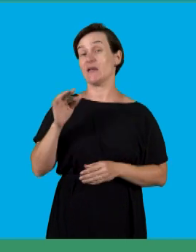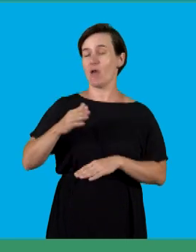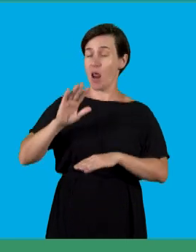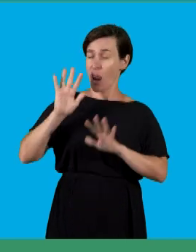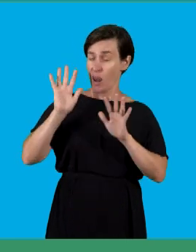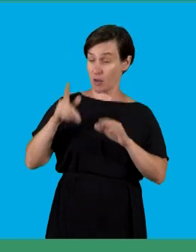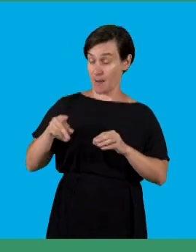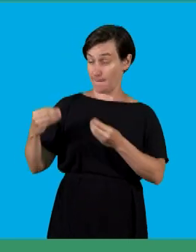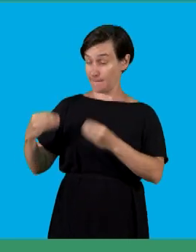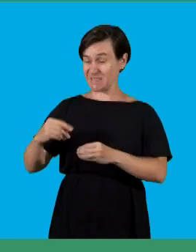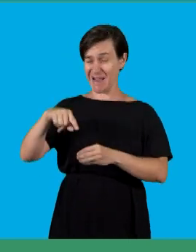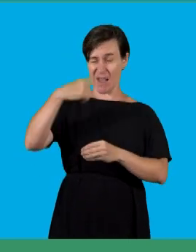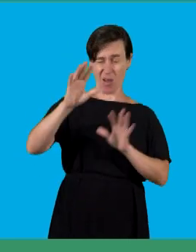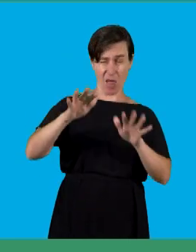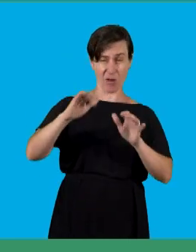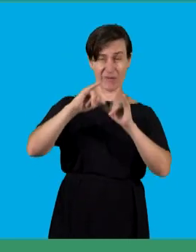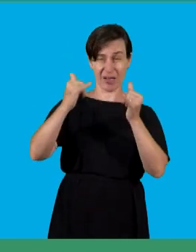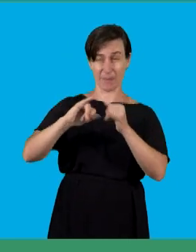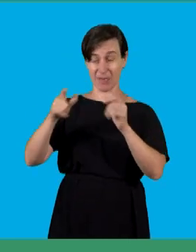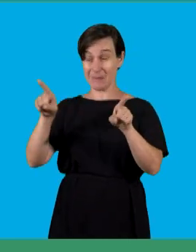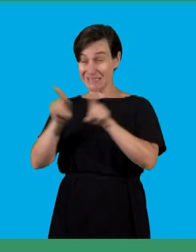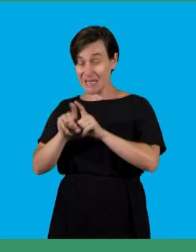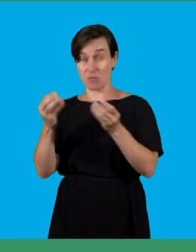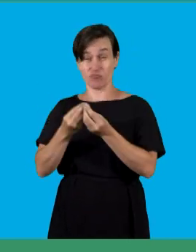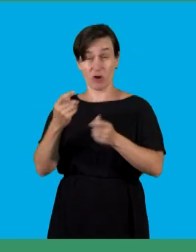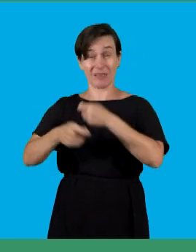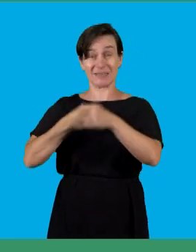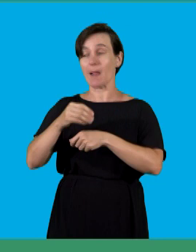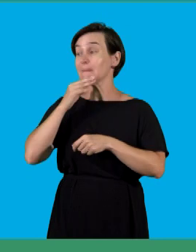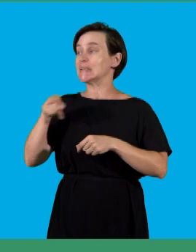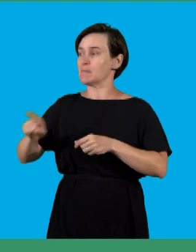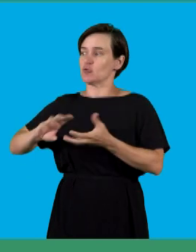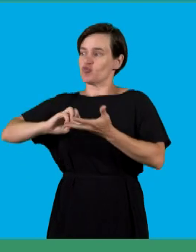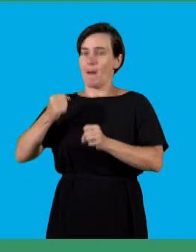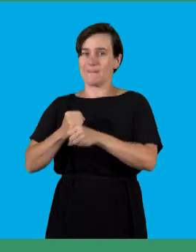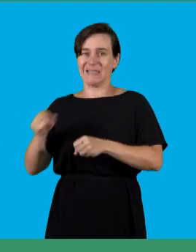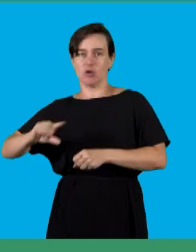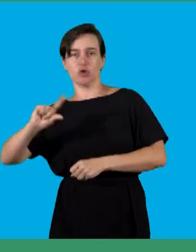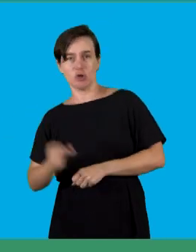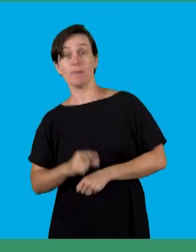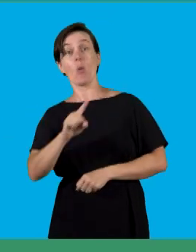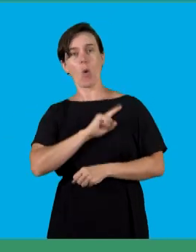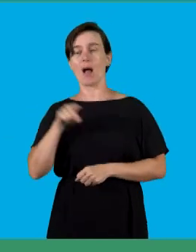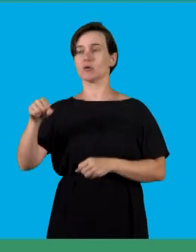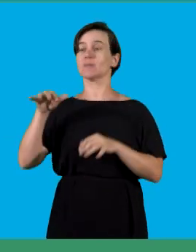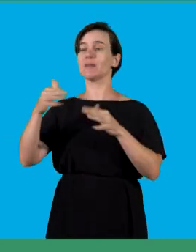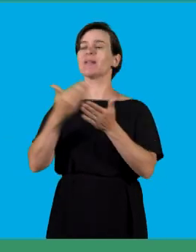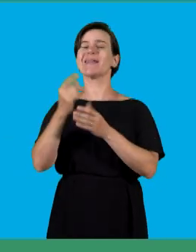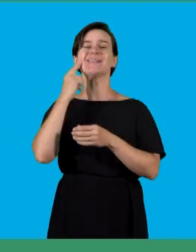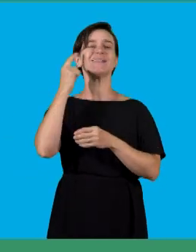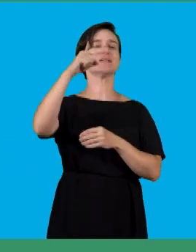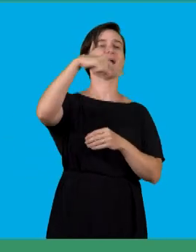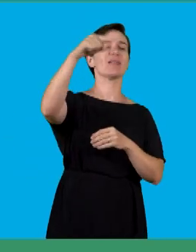So the more the competition in the market, the lower the prices are going to be. Why, you would ask